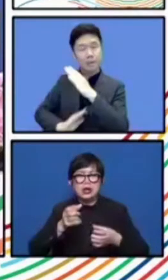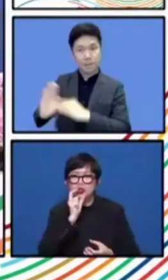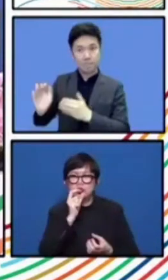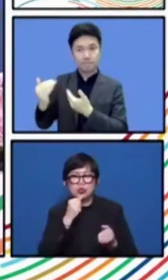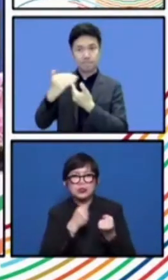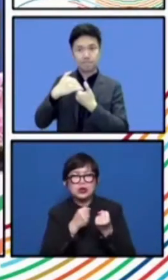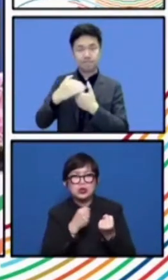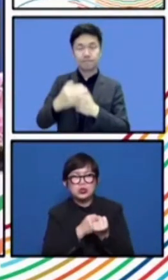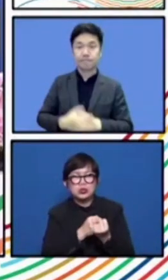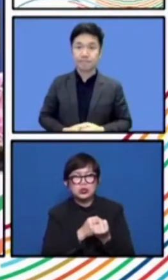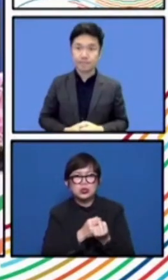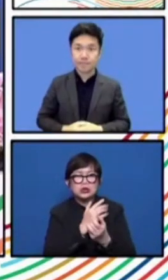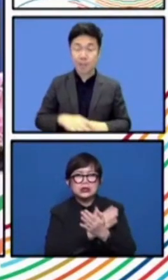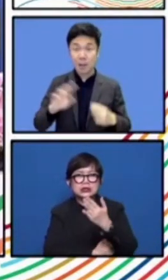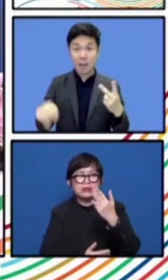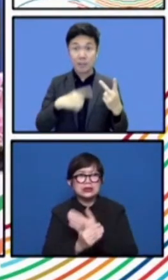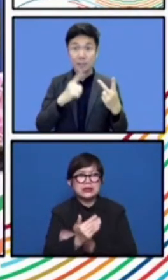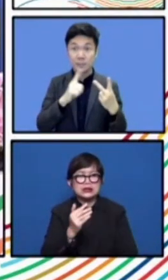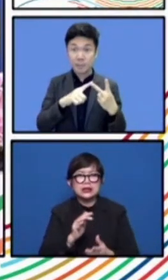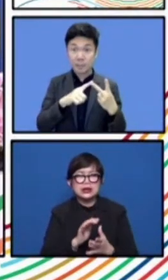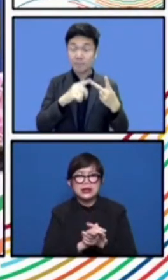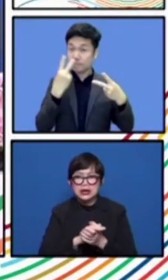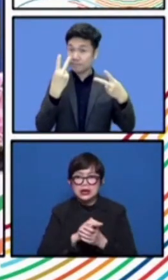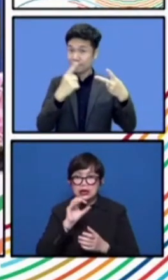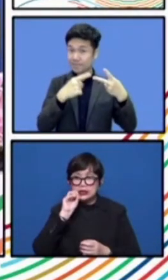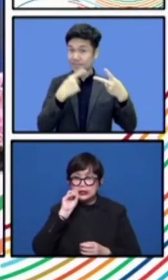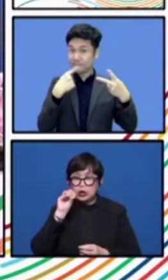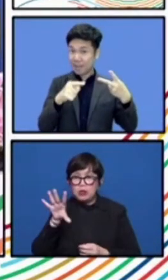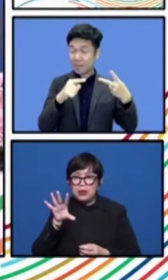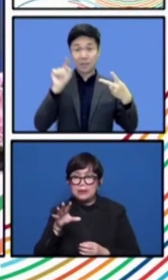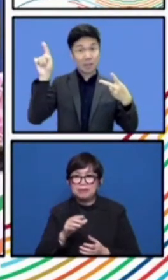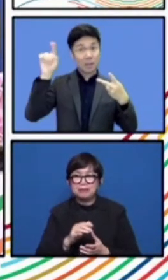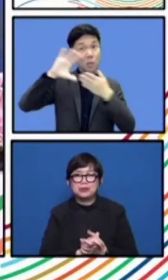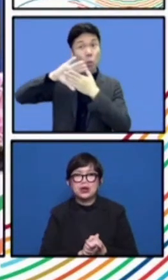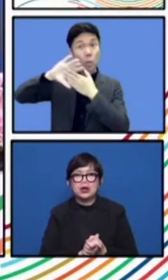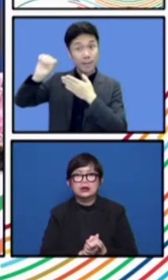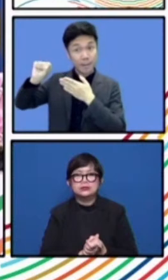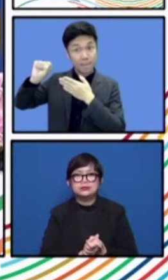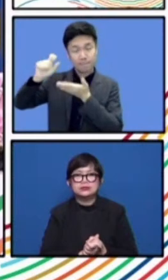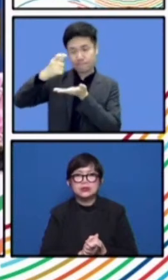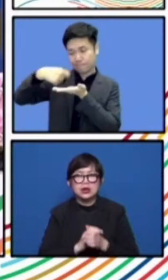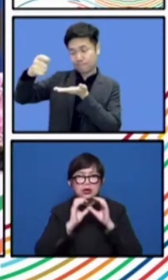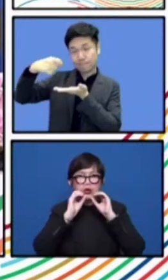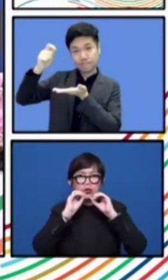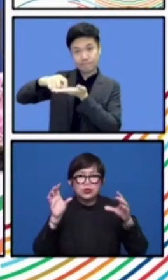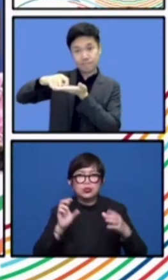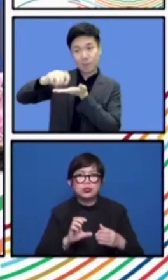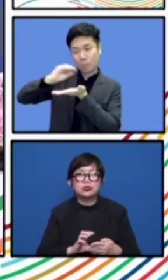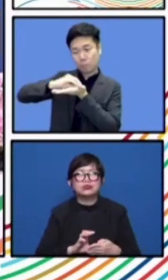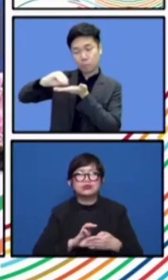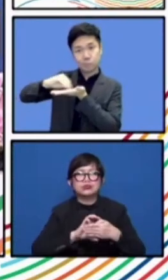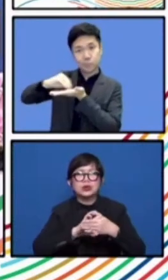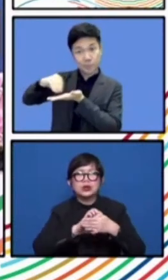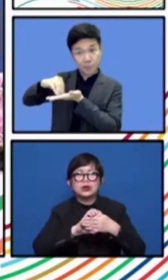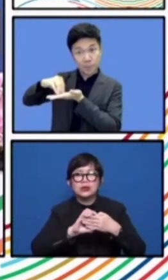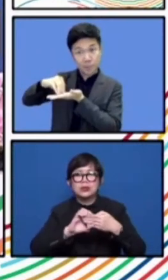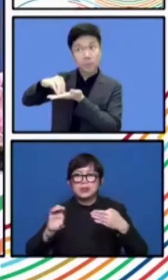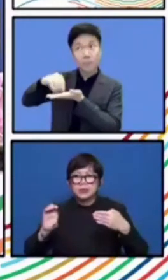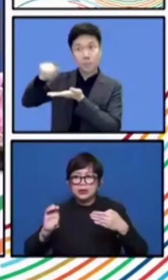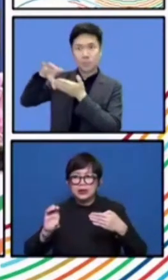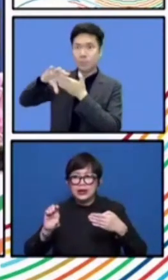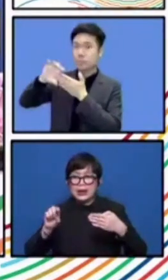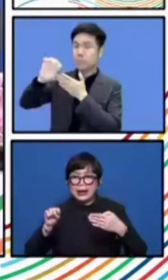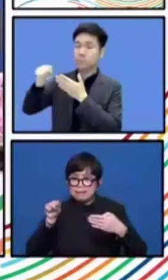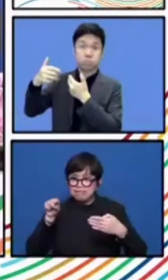is in the publication by unscap because unscap has been championed and taking